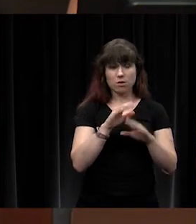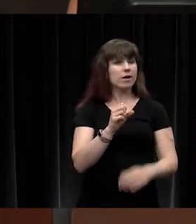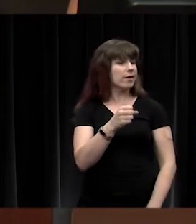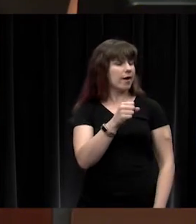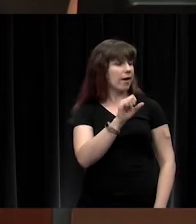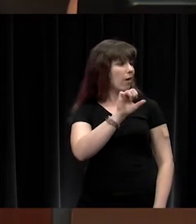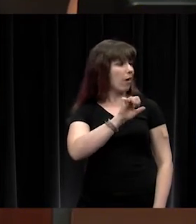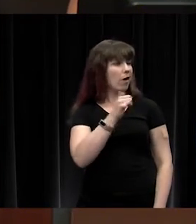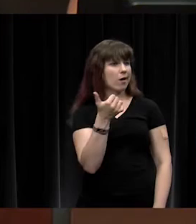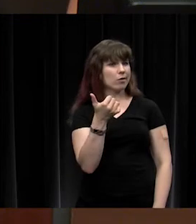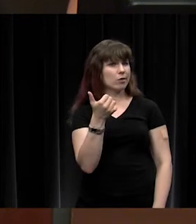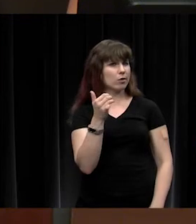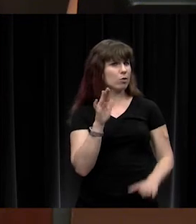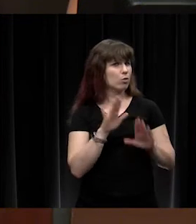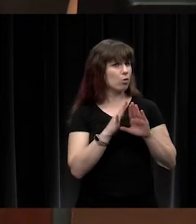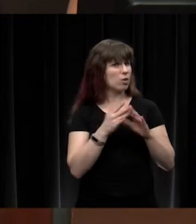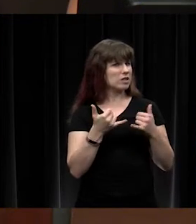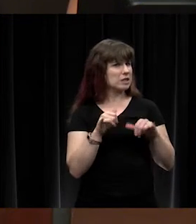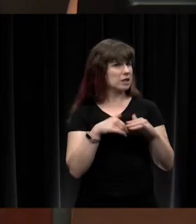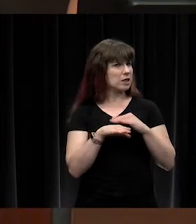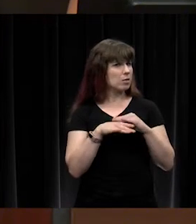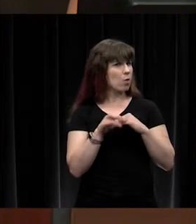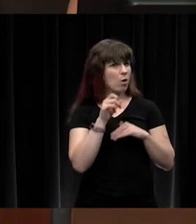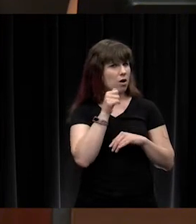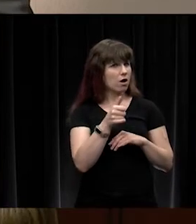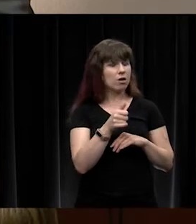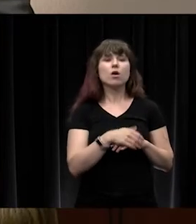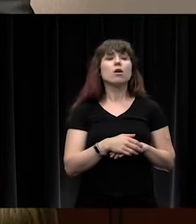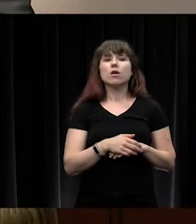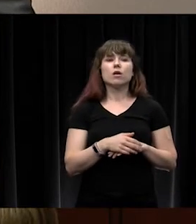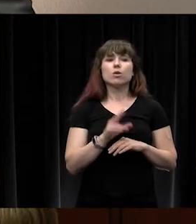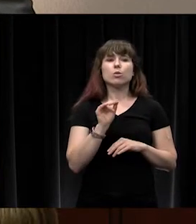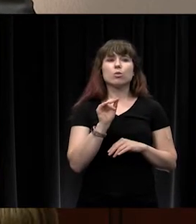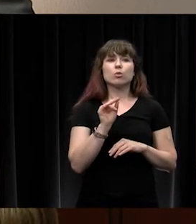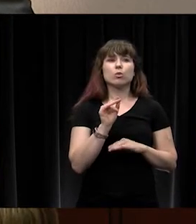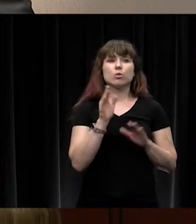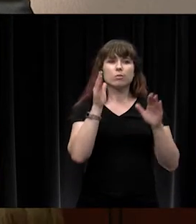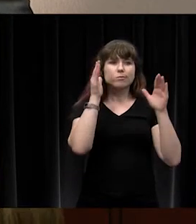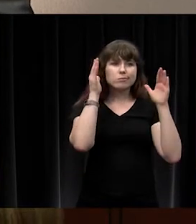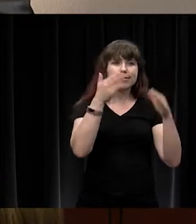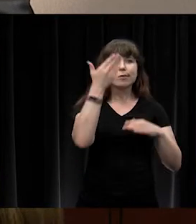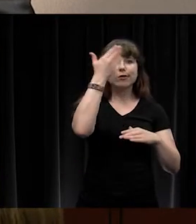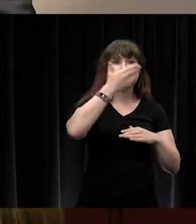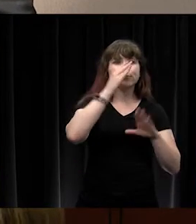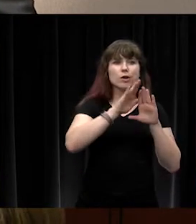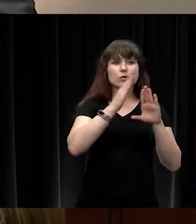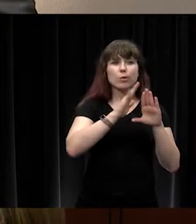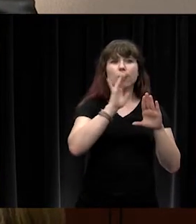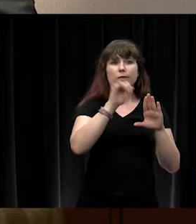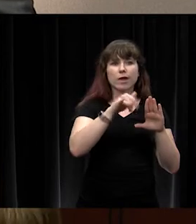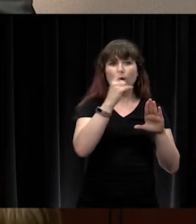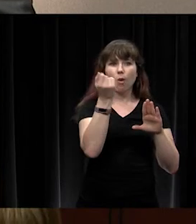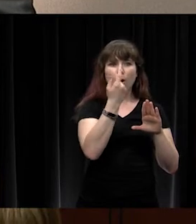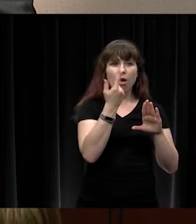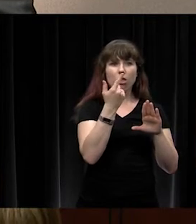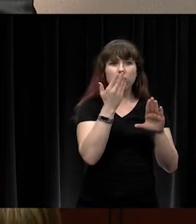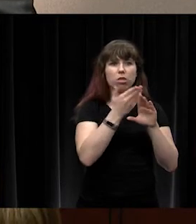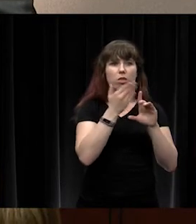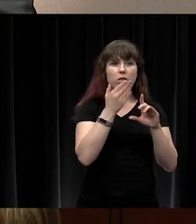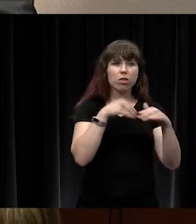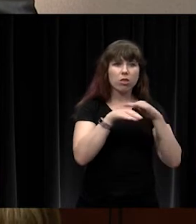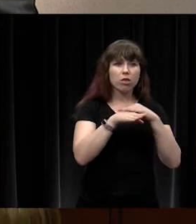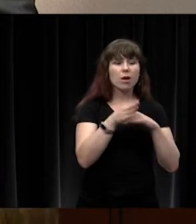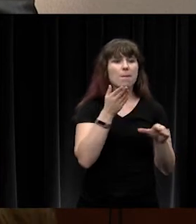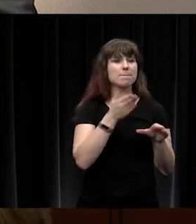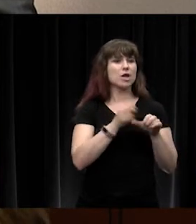not accessible, or are they? No, they won't. The whole plan is to get everybody into the front, main front of the building. That's where the bus drop off is going to be,